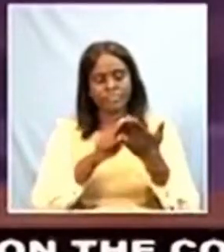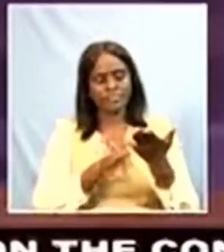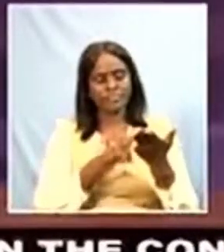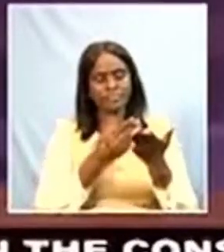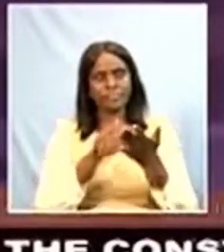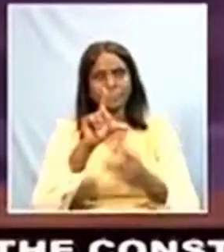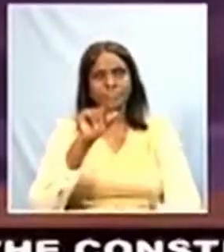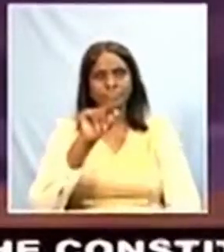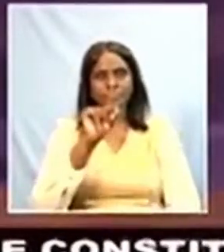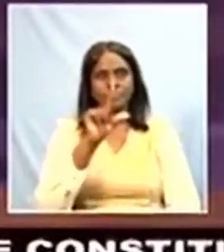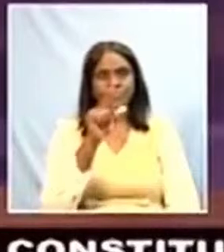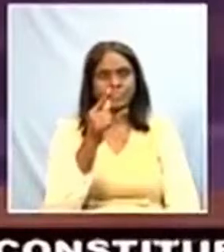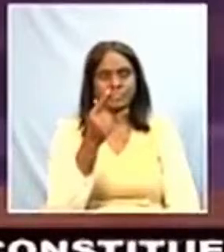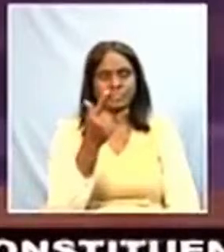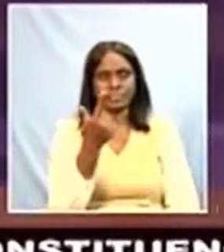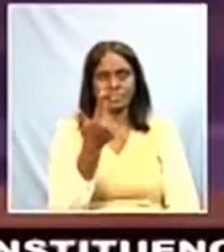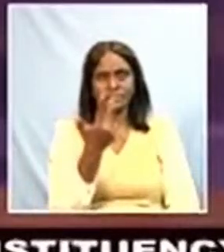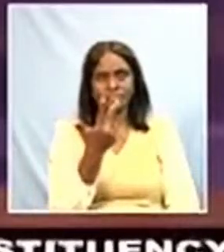in the